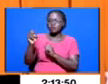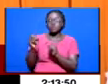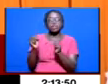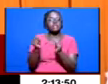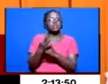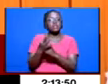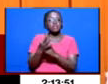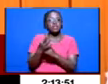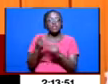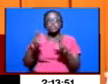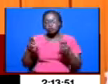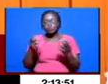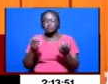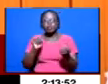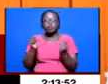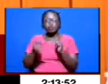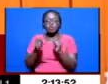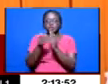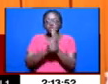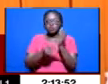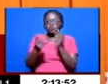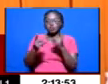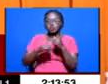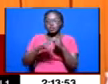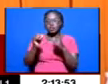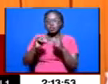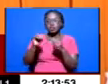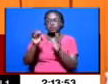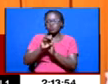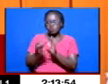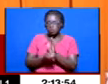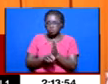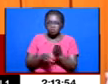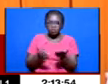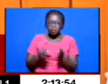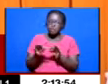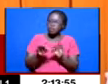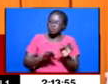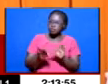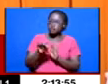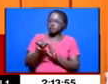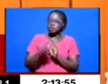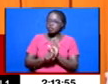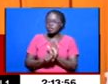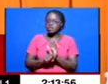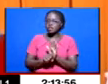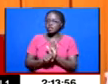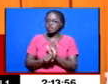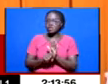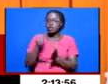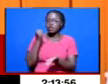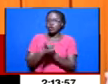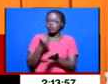Article 260 of the Constitution in respect of the definition of state office.